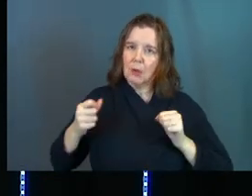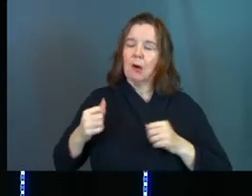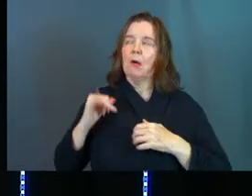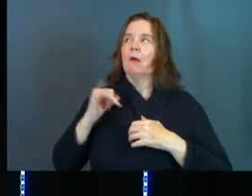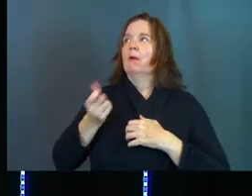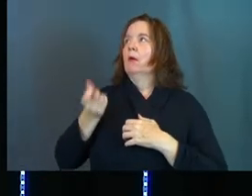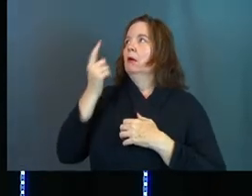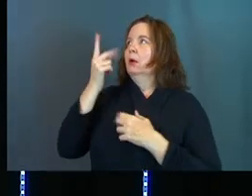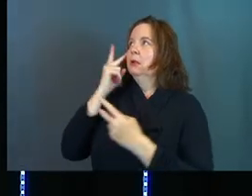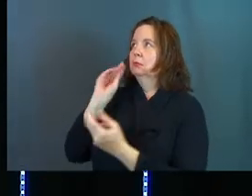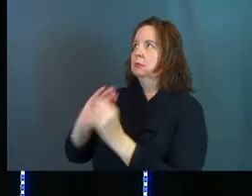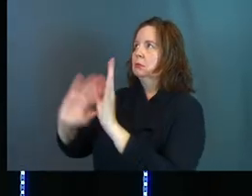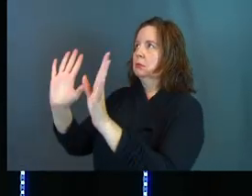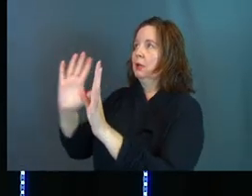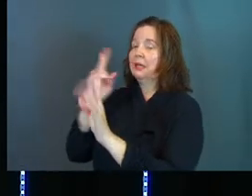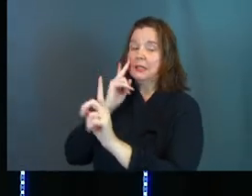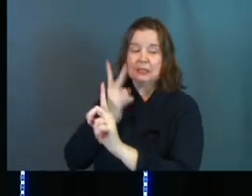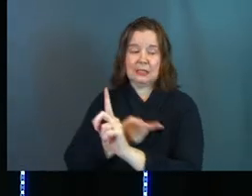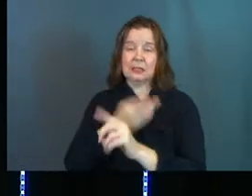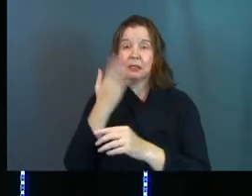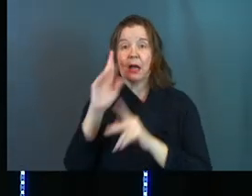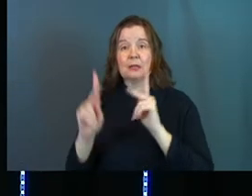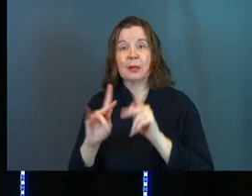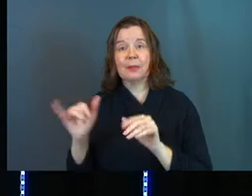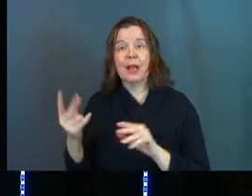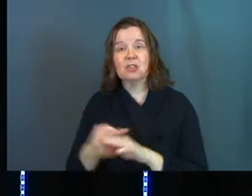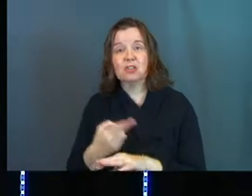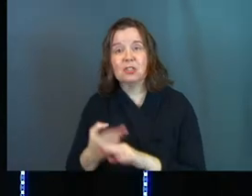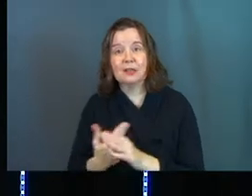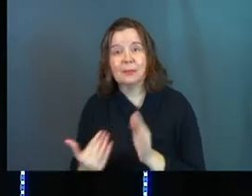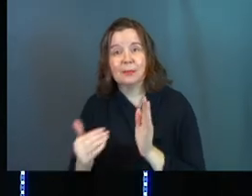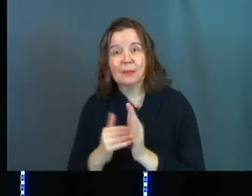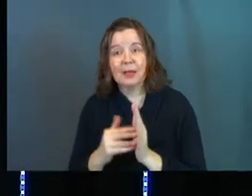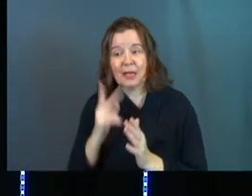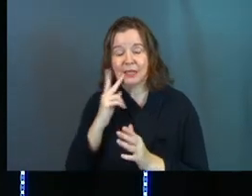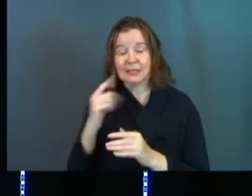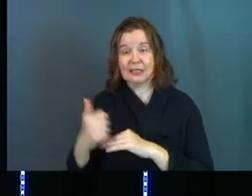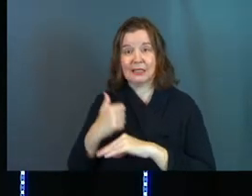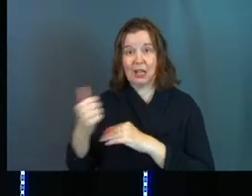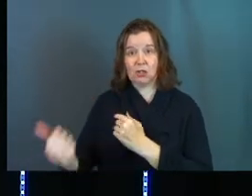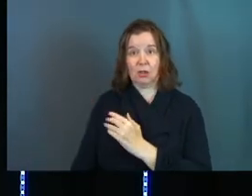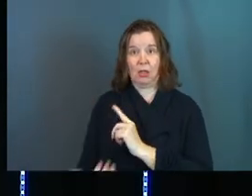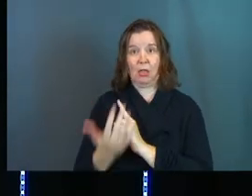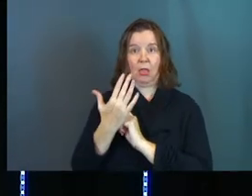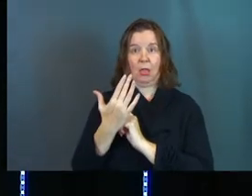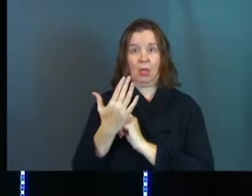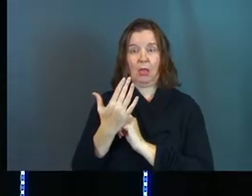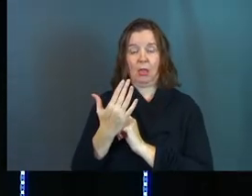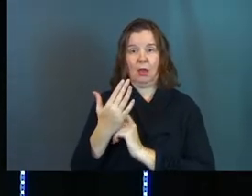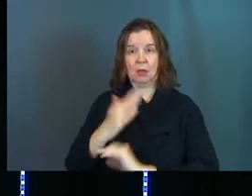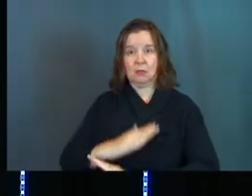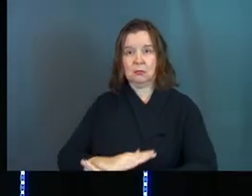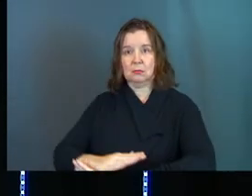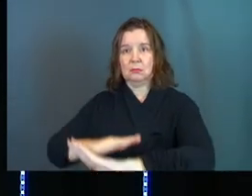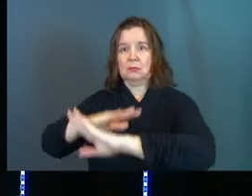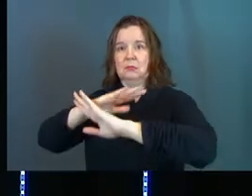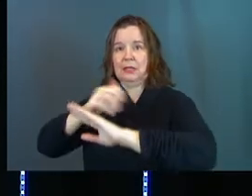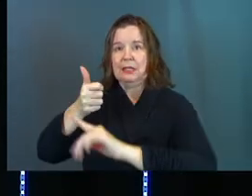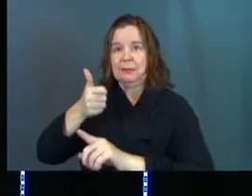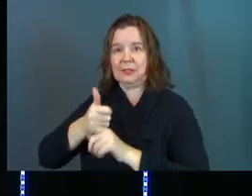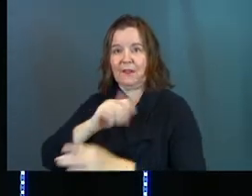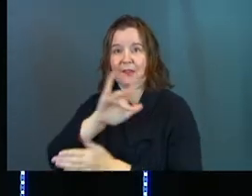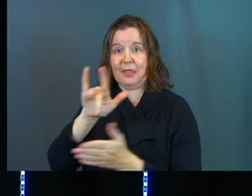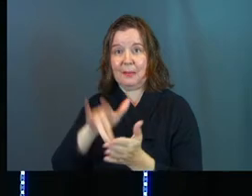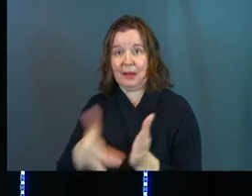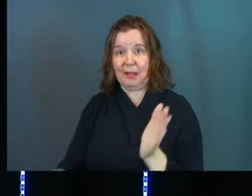out again. And how does he see God's people? As sheep. And he sees danger coming against them. And he puts himself